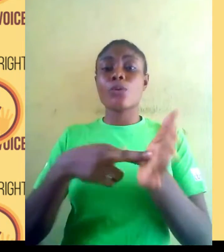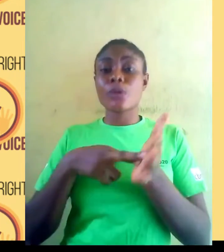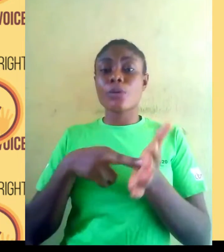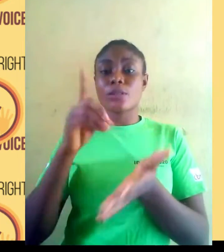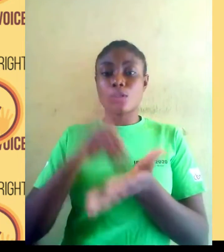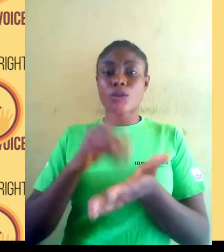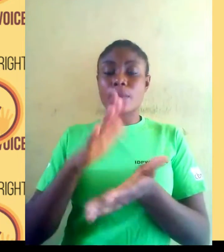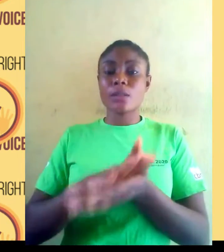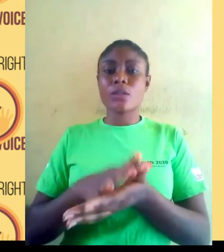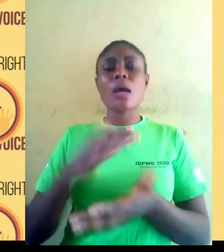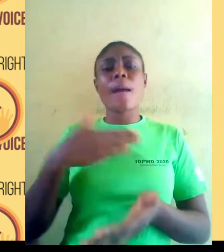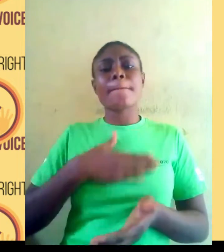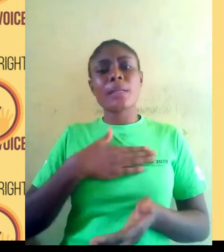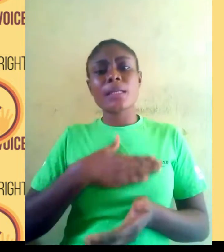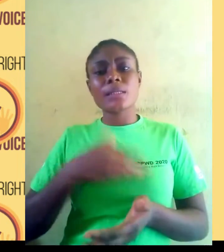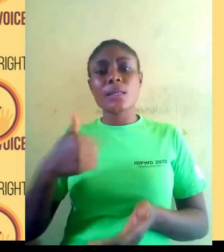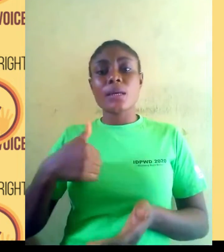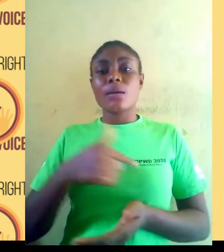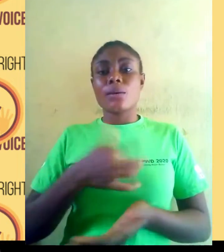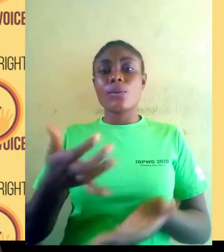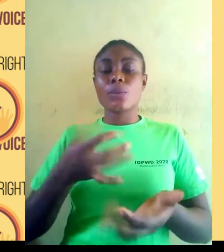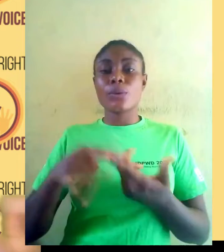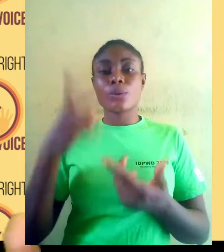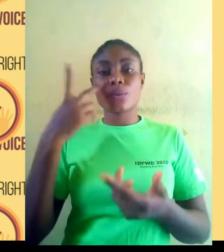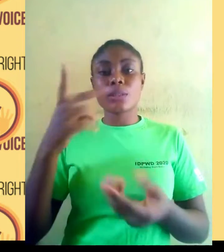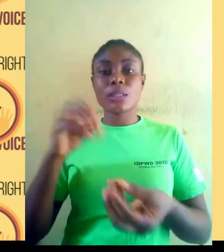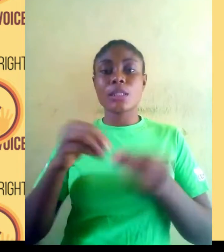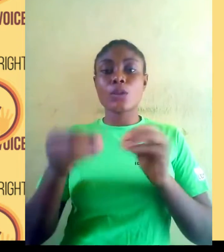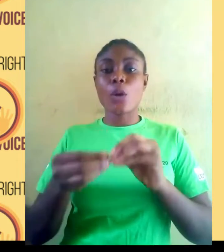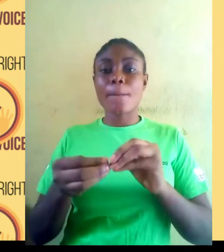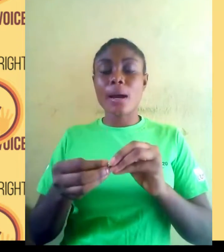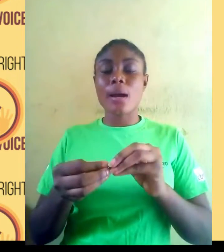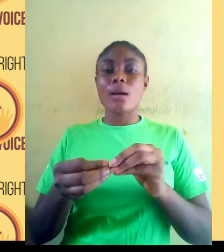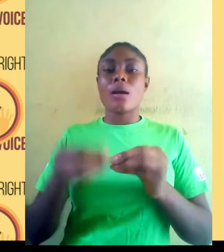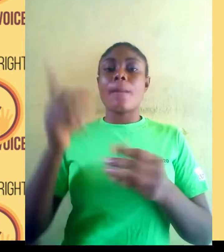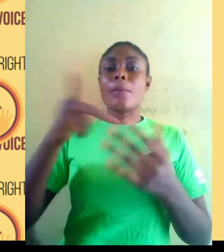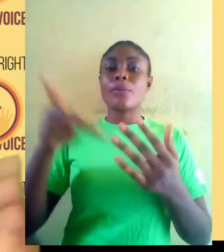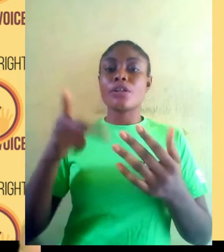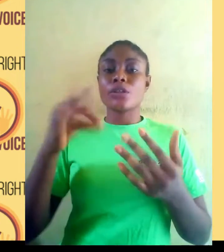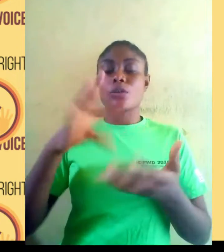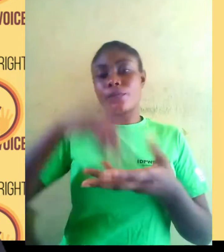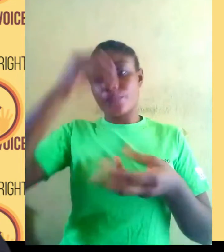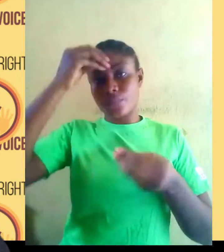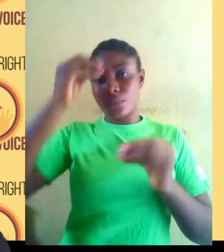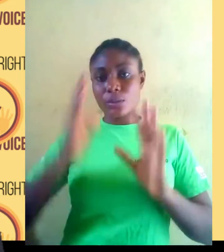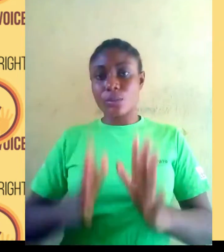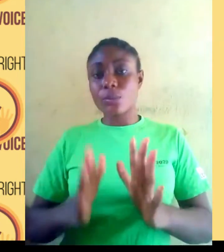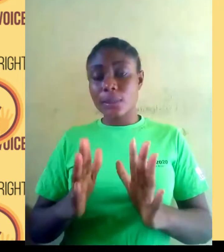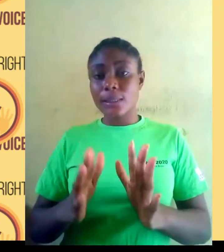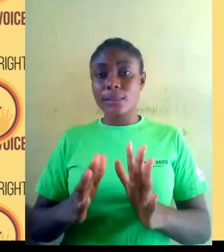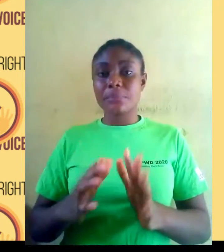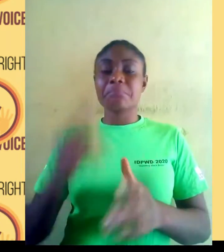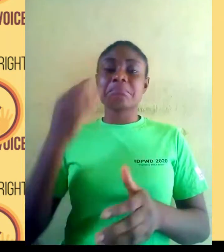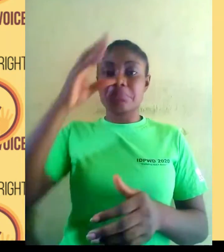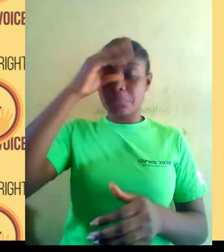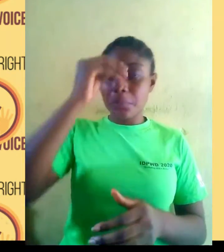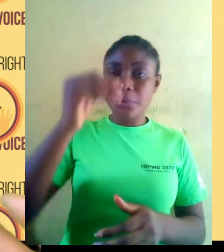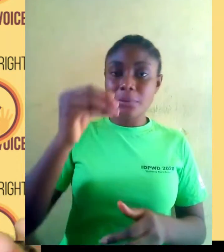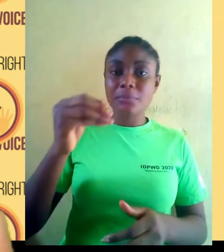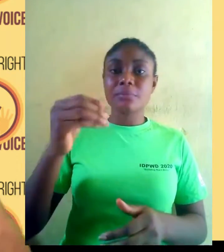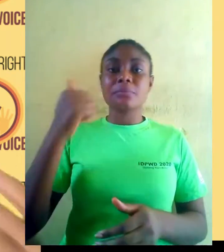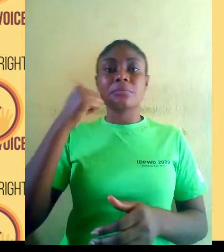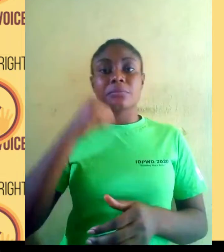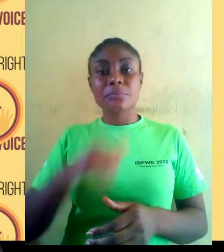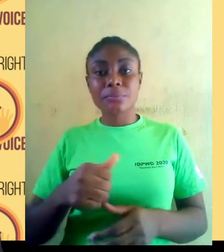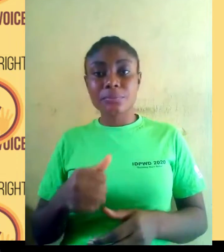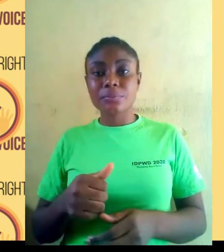ask them, okay, we want to see the population of the students, the population of the boys, the girls, and we want